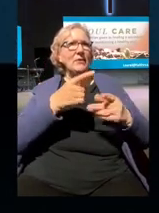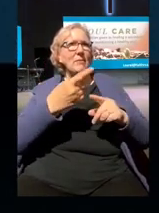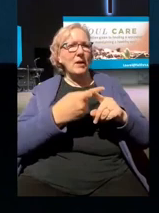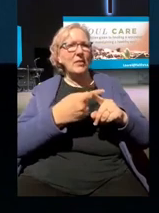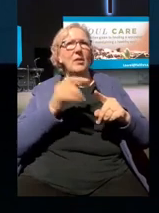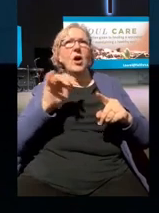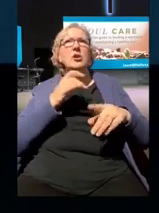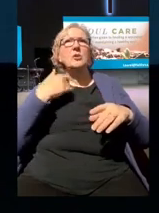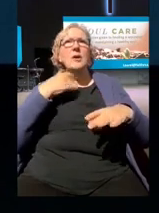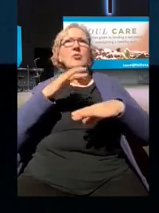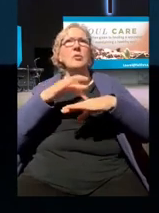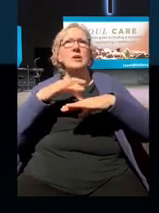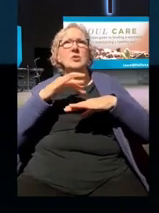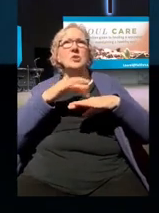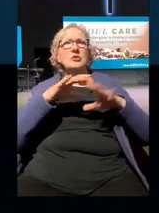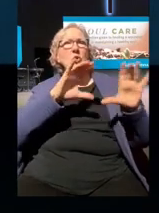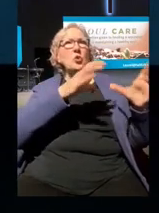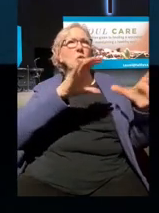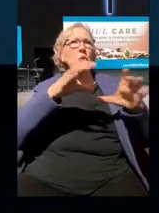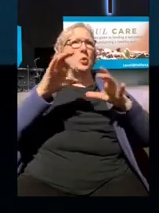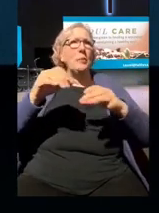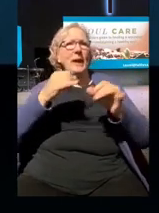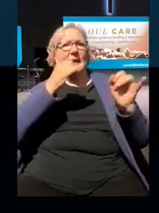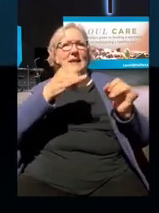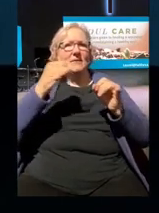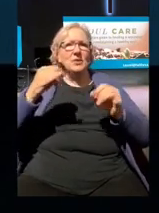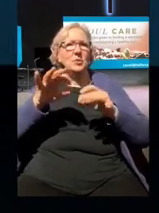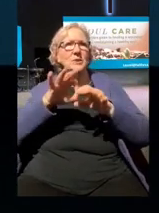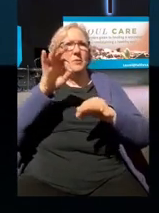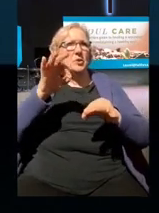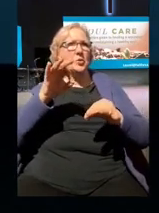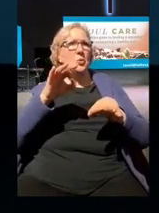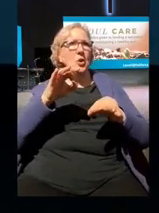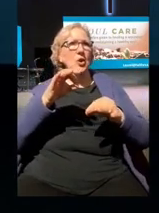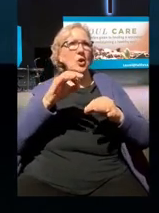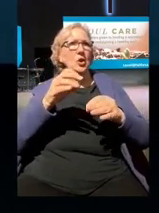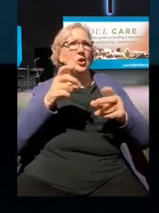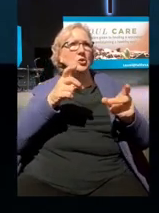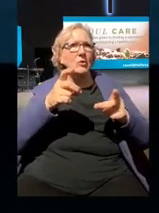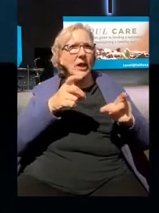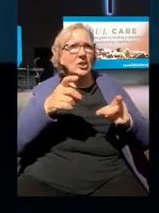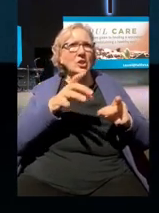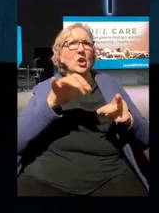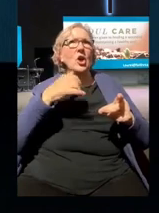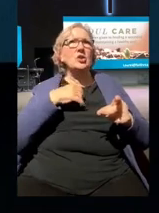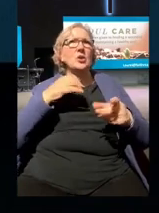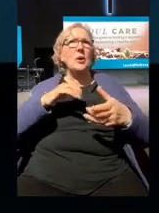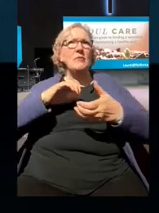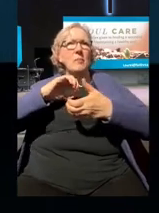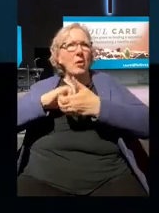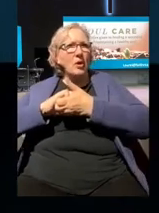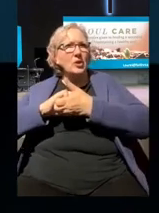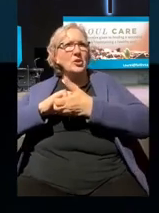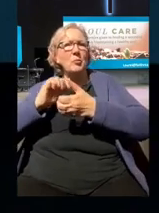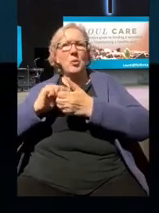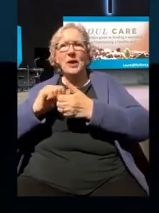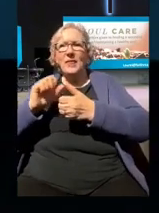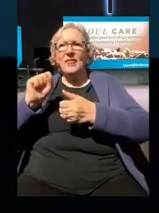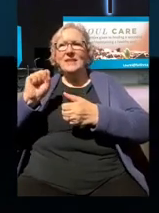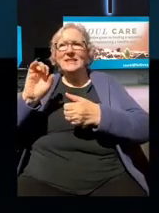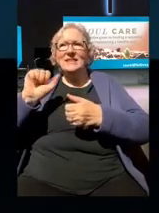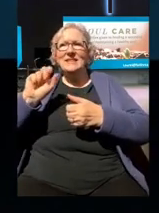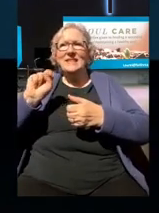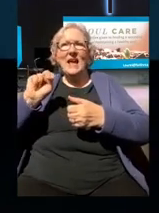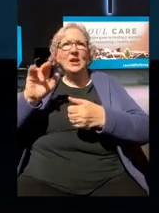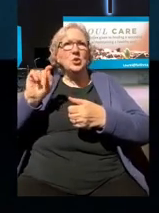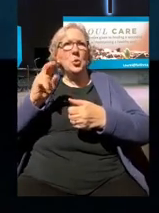individual spiritual direction, and we have great resources with our partnership with the Sanctuary at Woodville for doing individual or